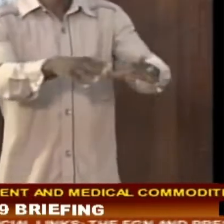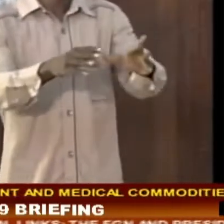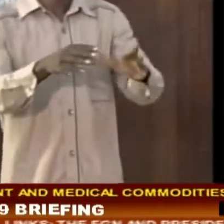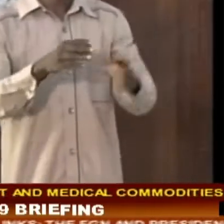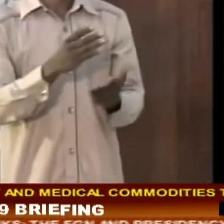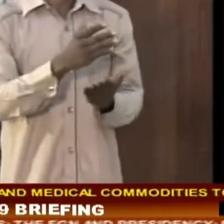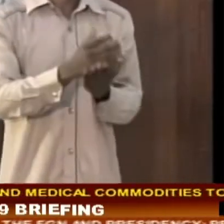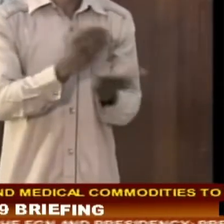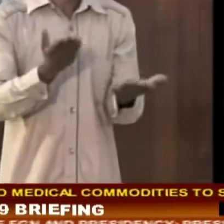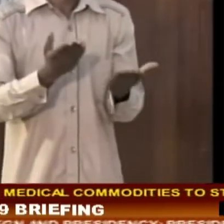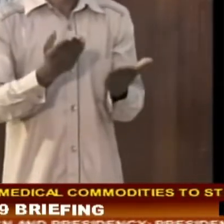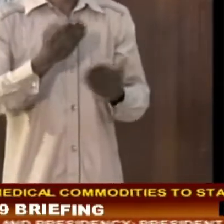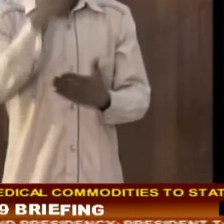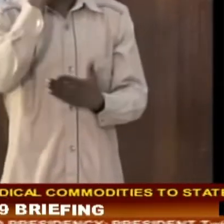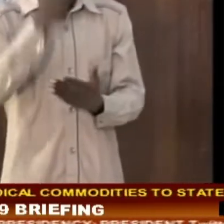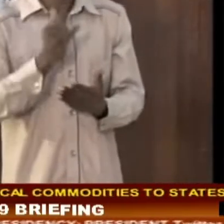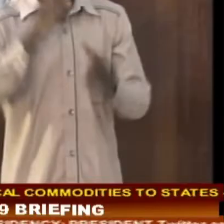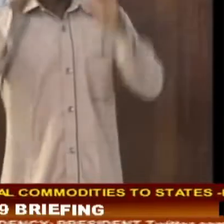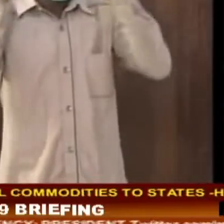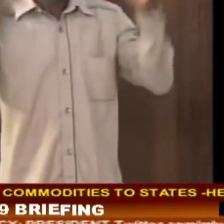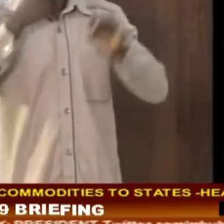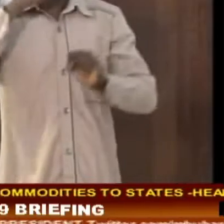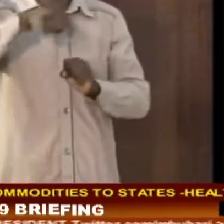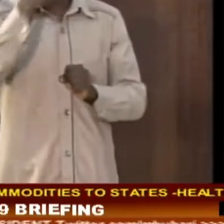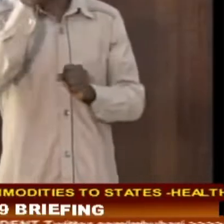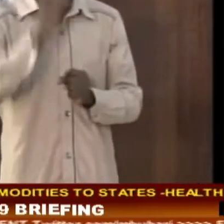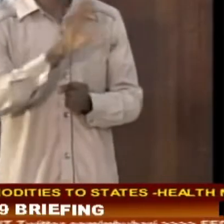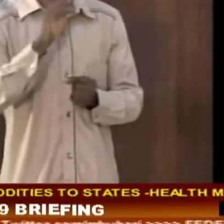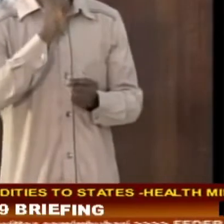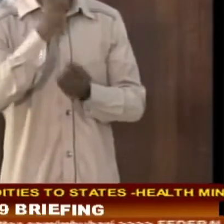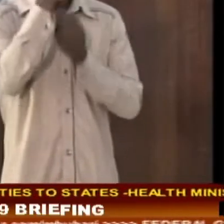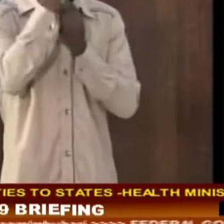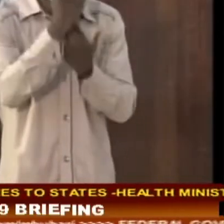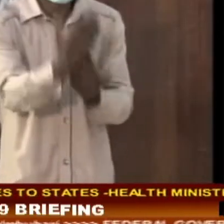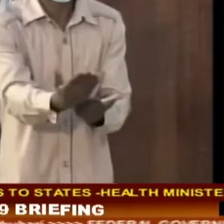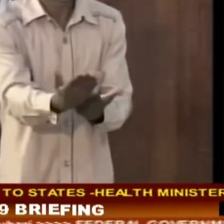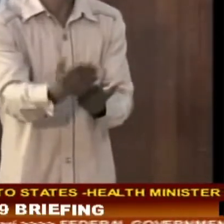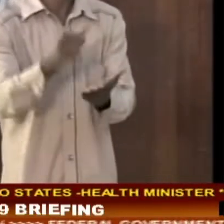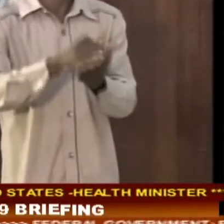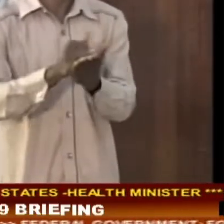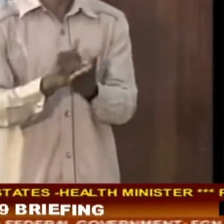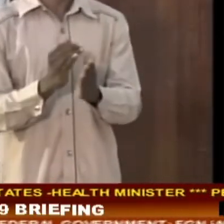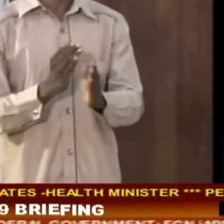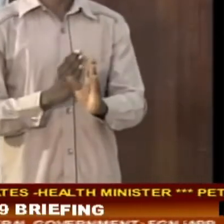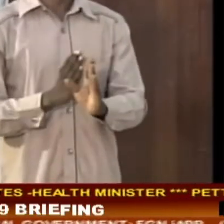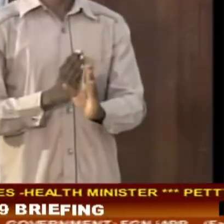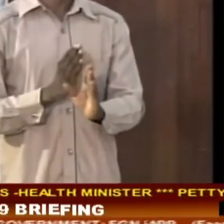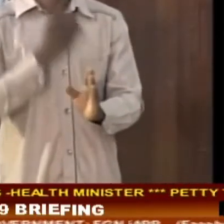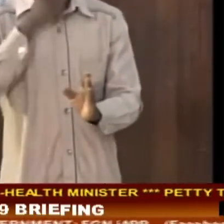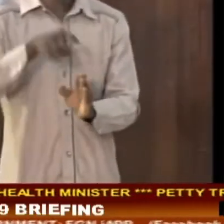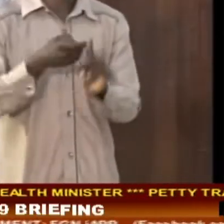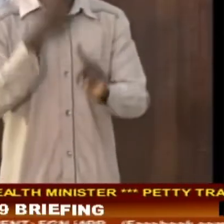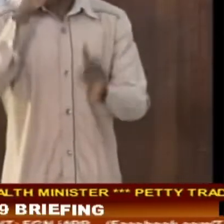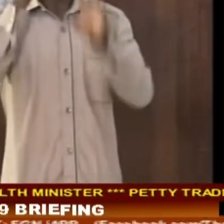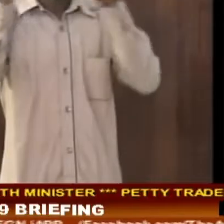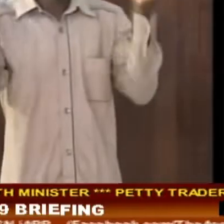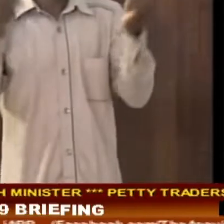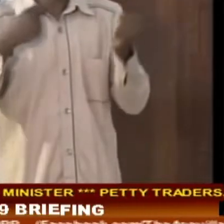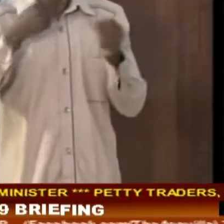Presidential Directive how come they are not uh adhering to to this directive because we believe